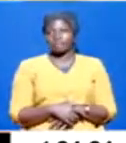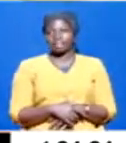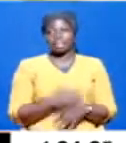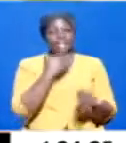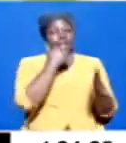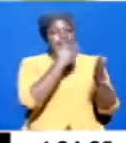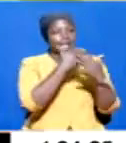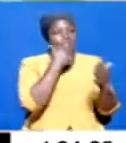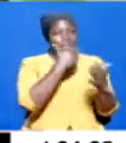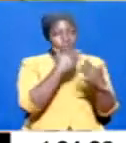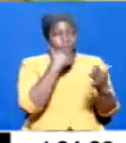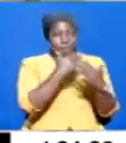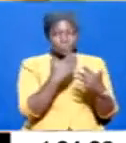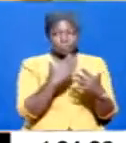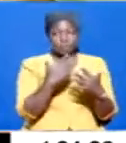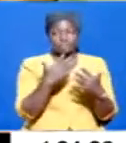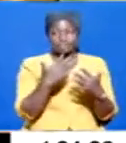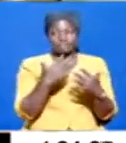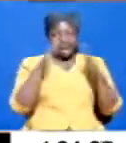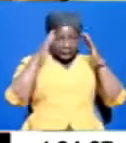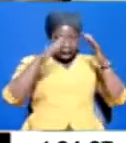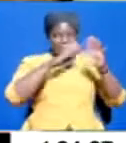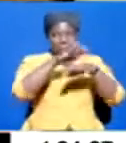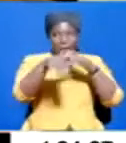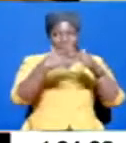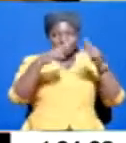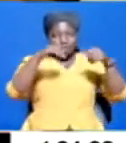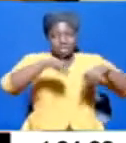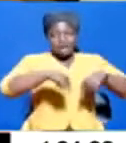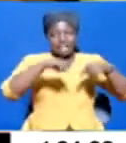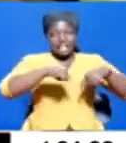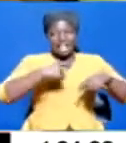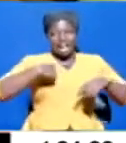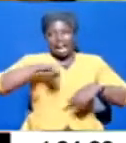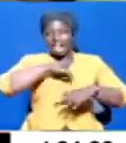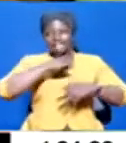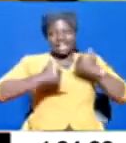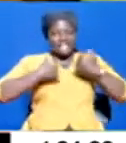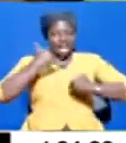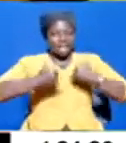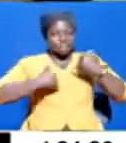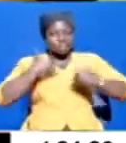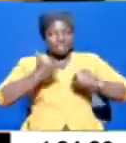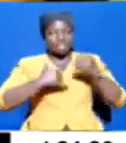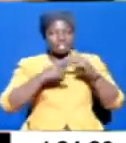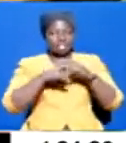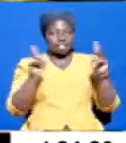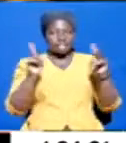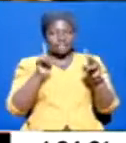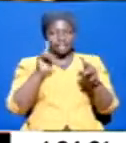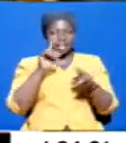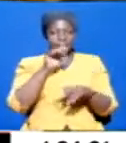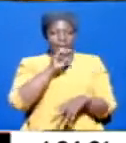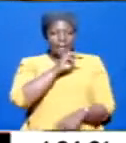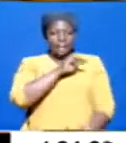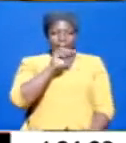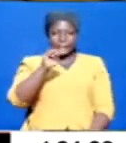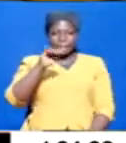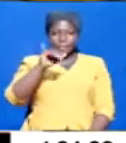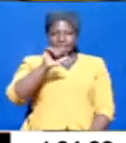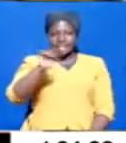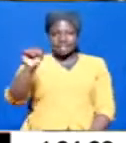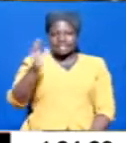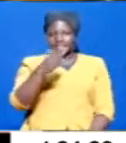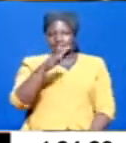Thank you. Hello, everyone. Today we are enjoying the beginning of our Miss Earth event. Miss Earth is an event which is for